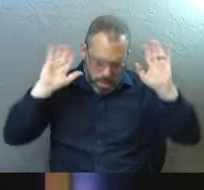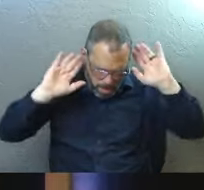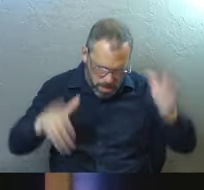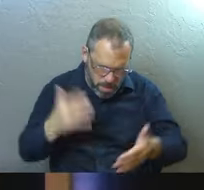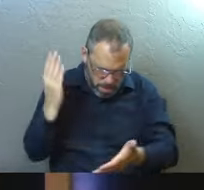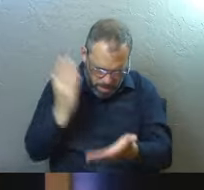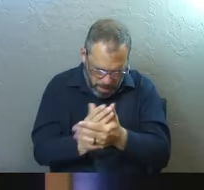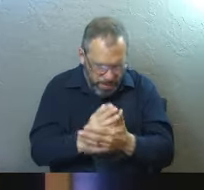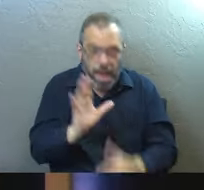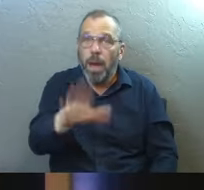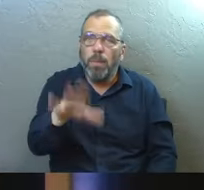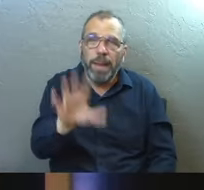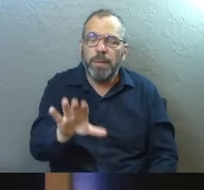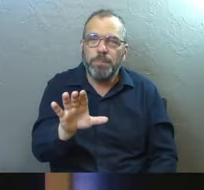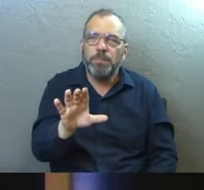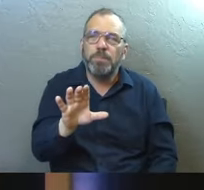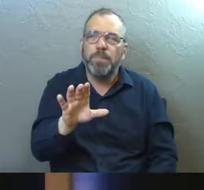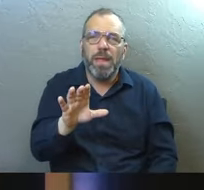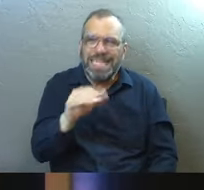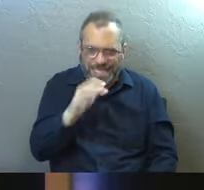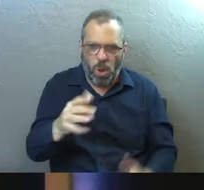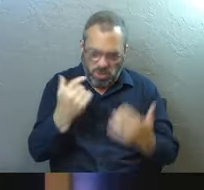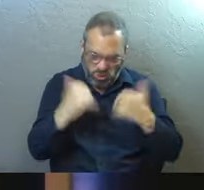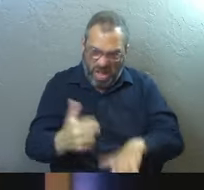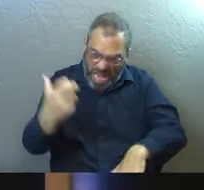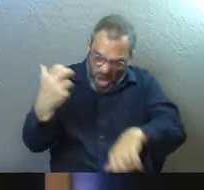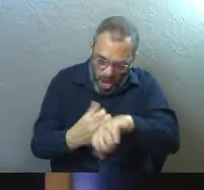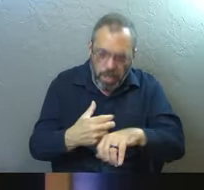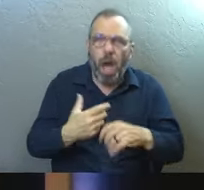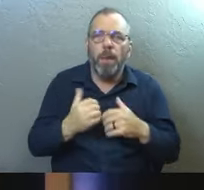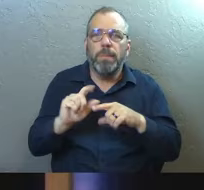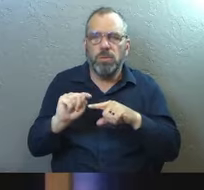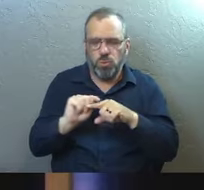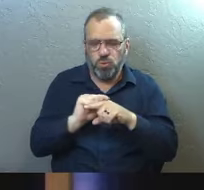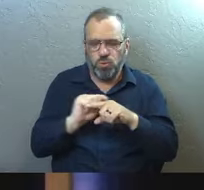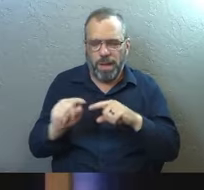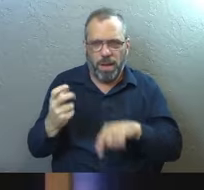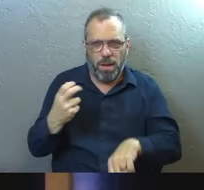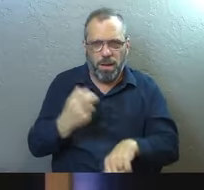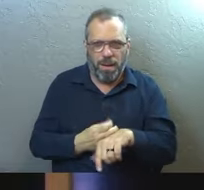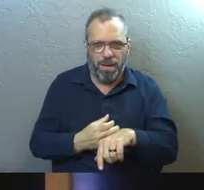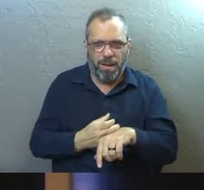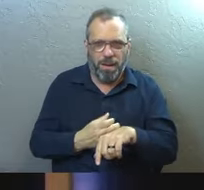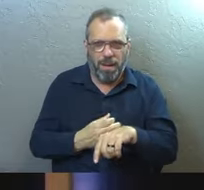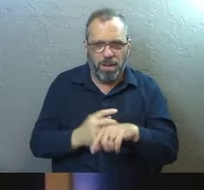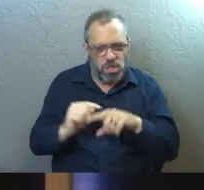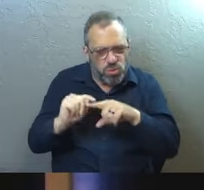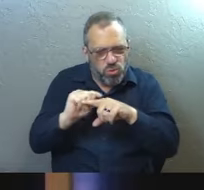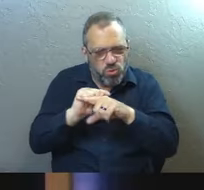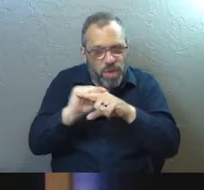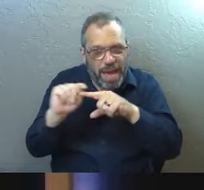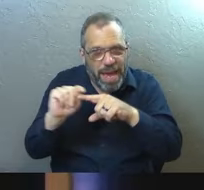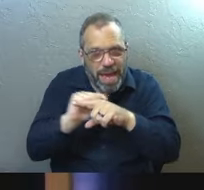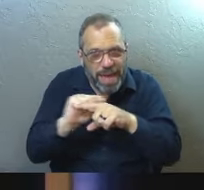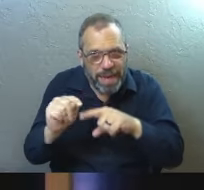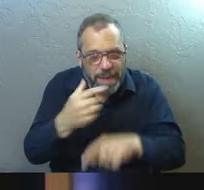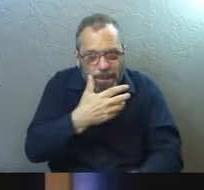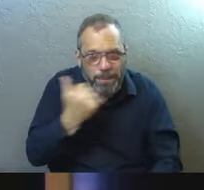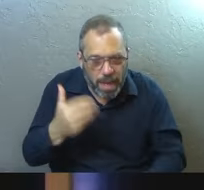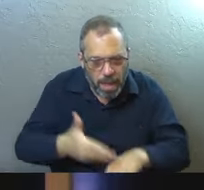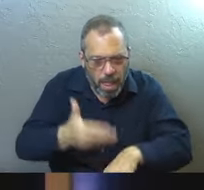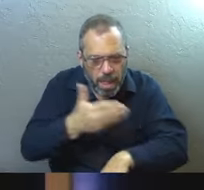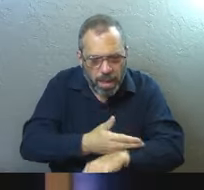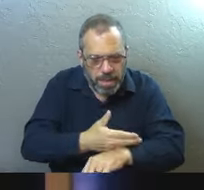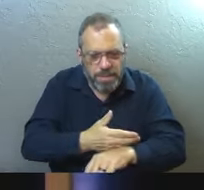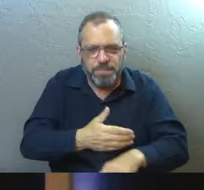I stop. But the reality is what we need to do is not try hard, but train hard. We need to train to get better at something. I'm